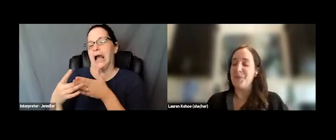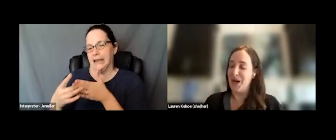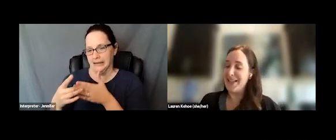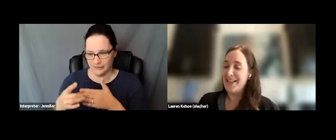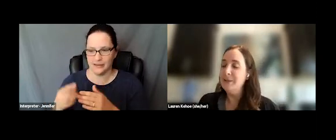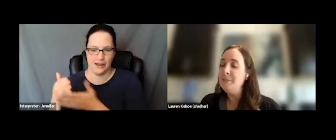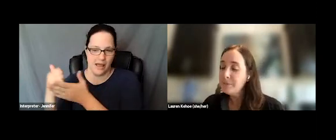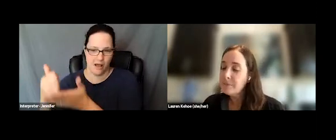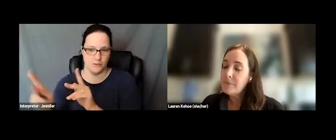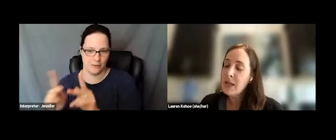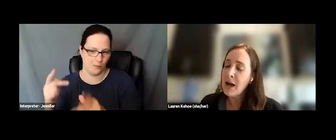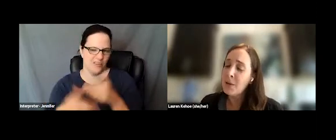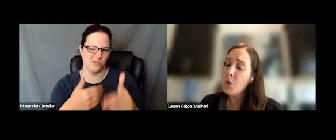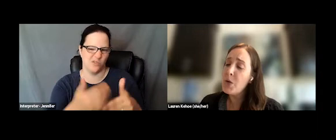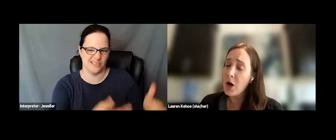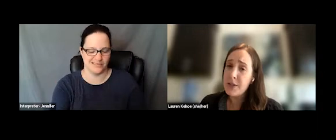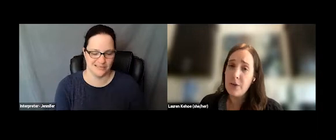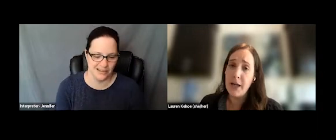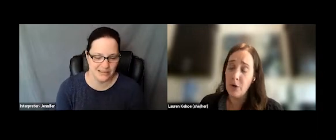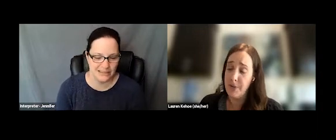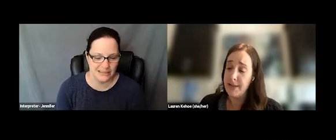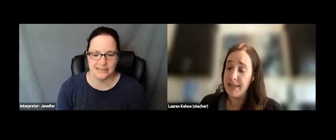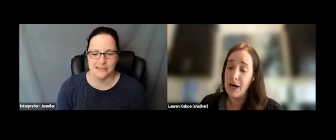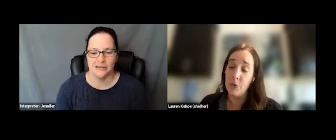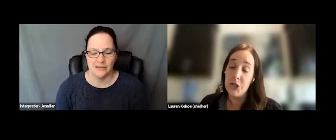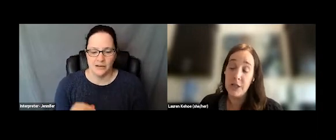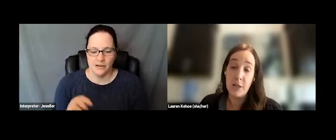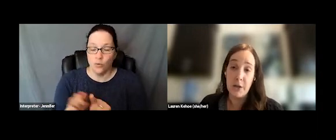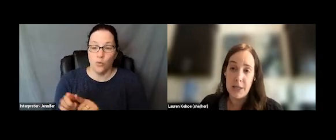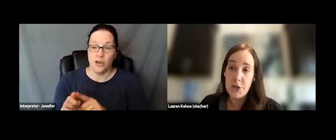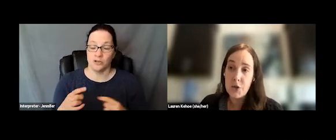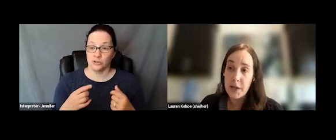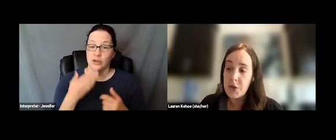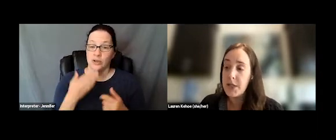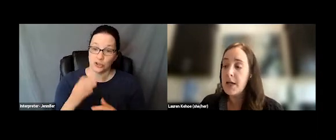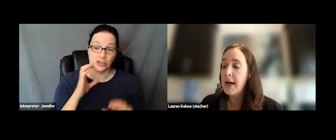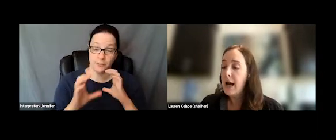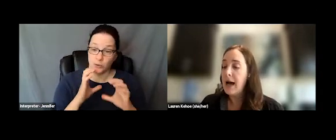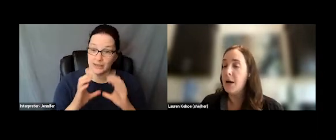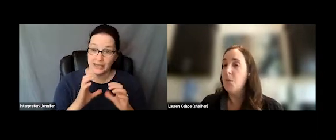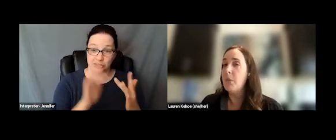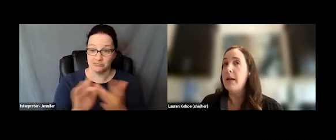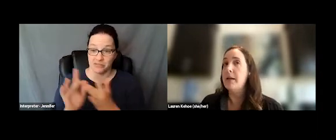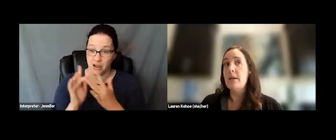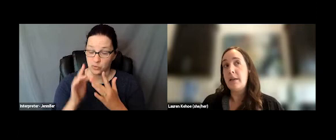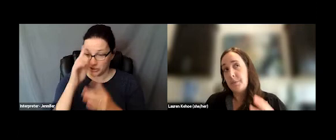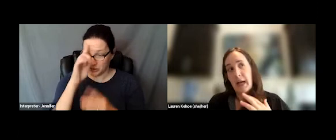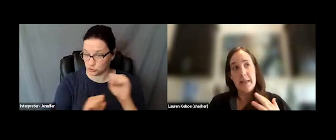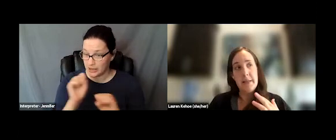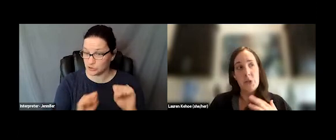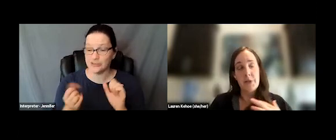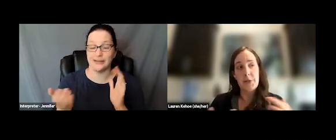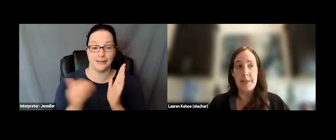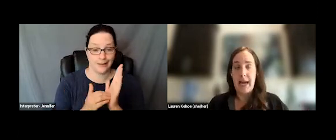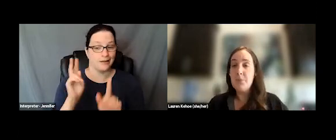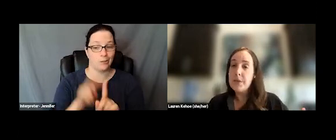people through the process. But we also had a robust outreach and communication strategy, and again, applied